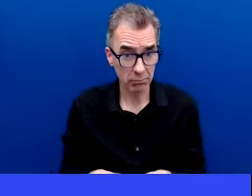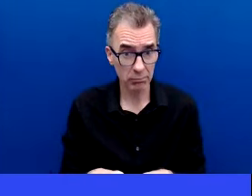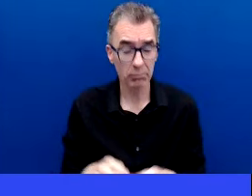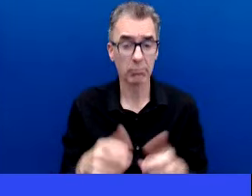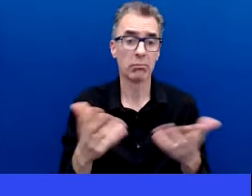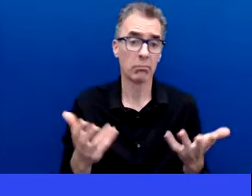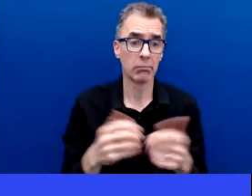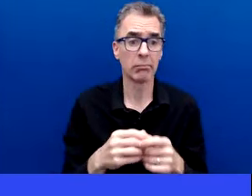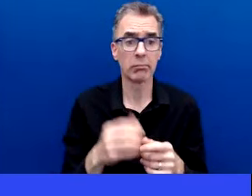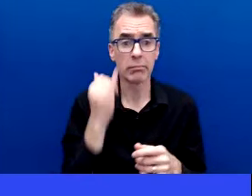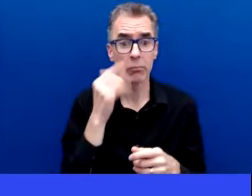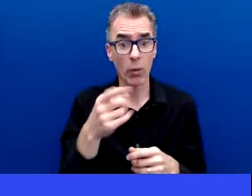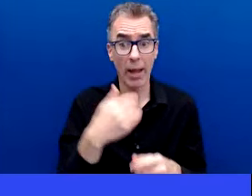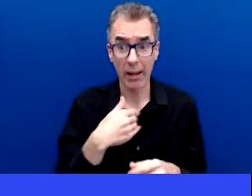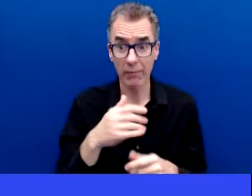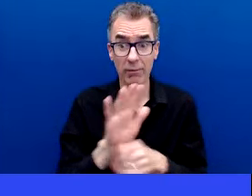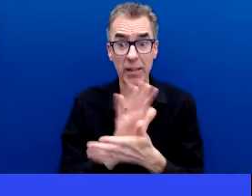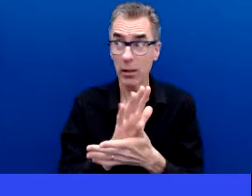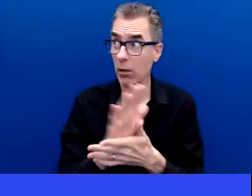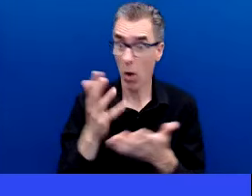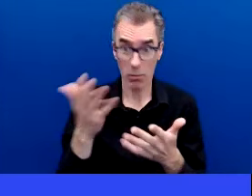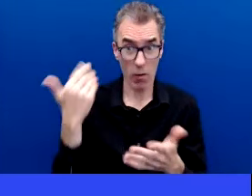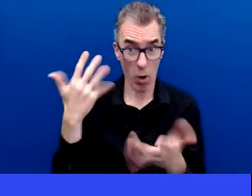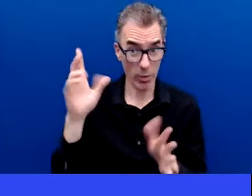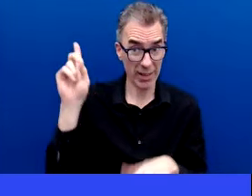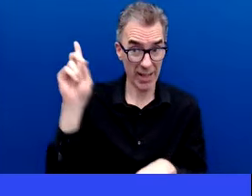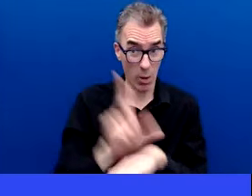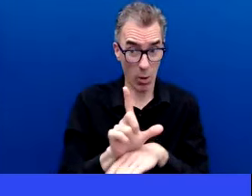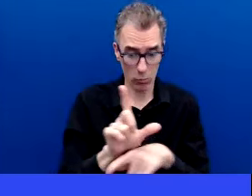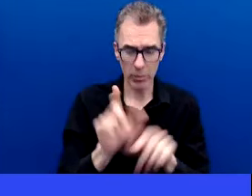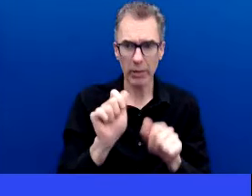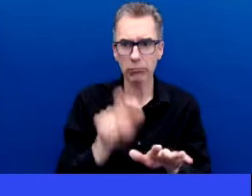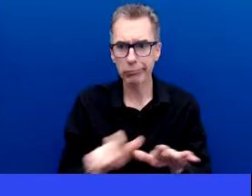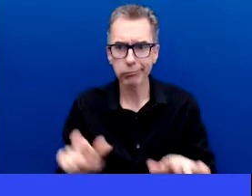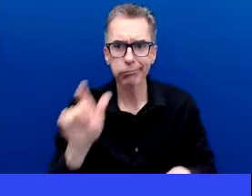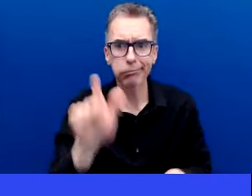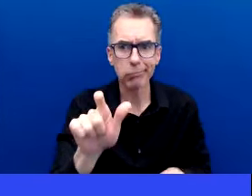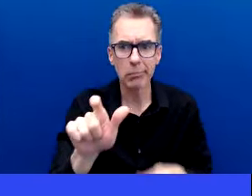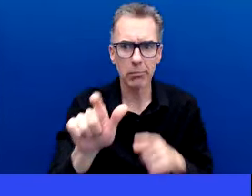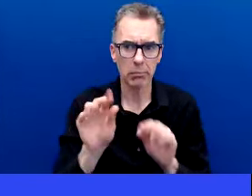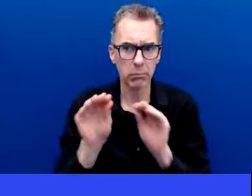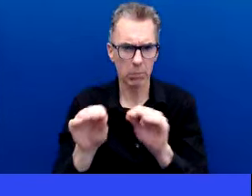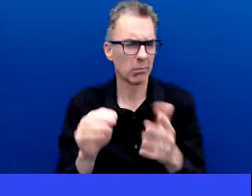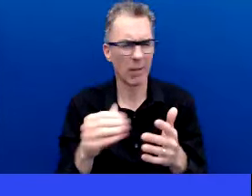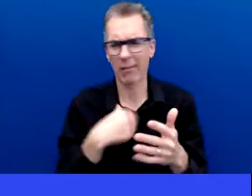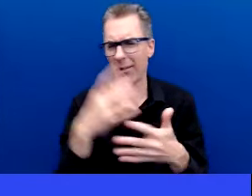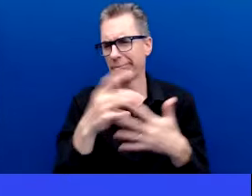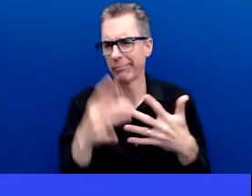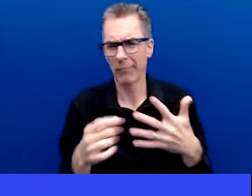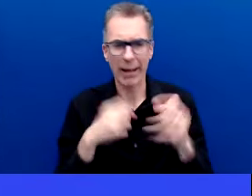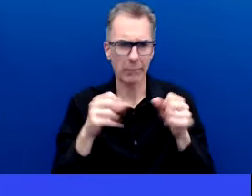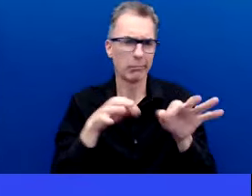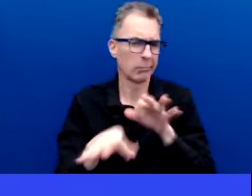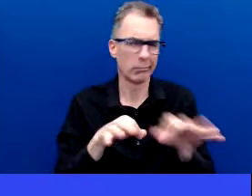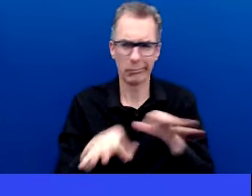have a video downloaded somewhere, you can drag and drop it. Many, many ways. I mean, we could go on all day long with the different